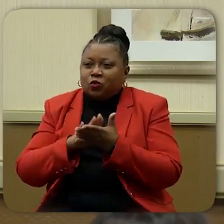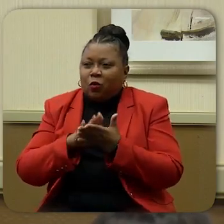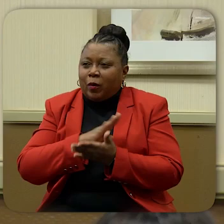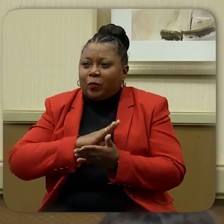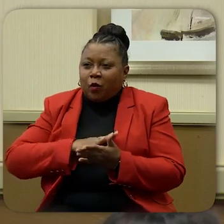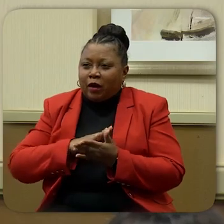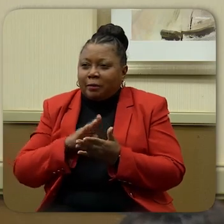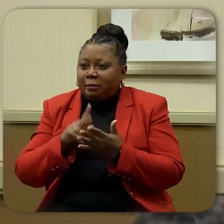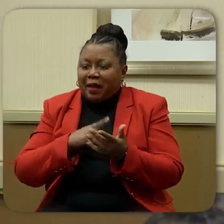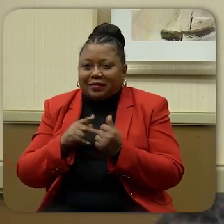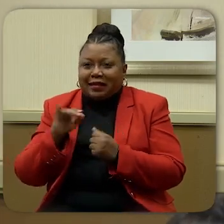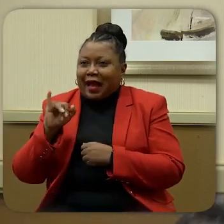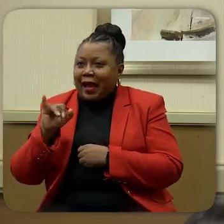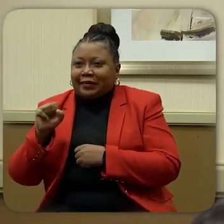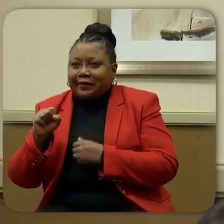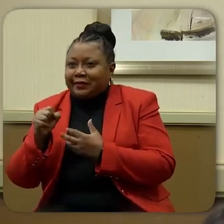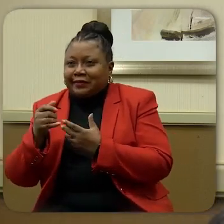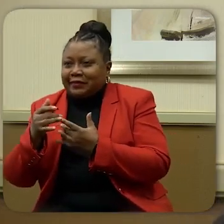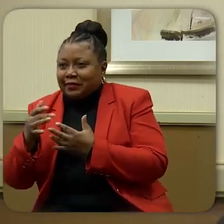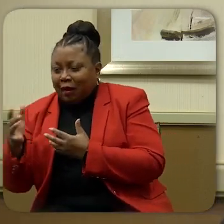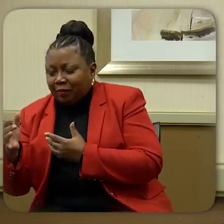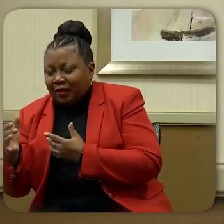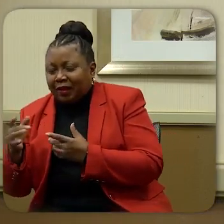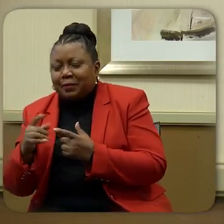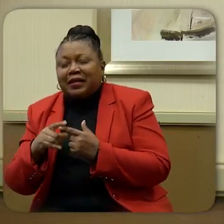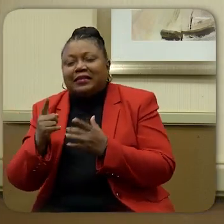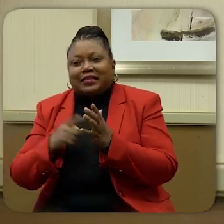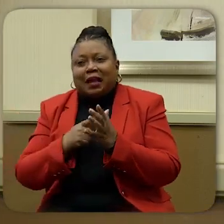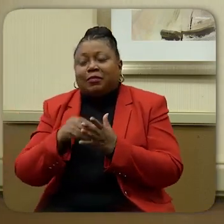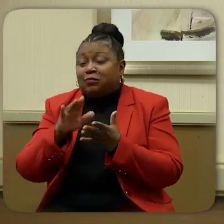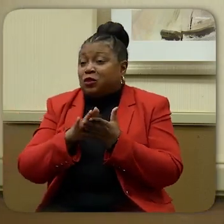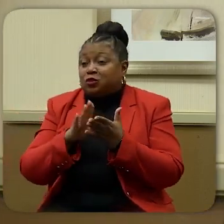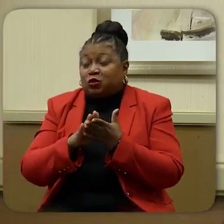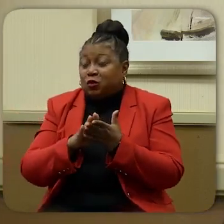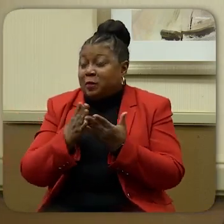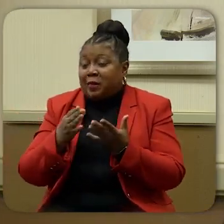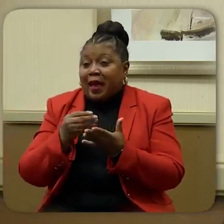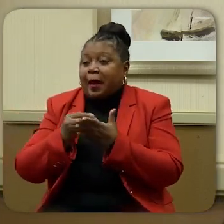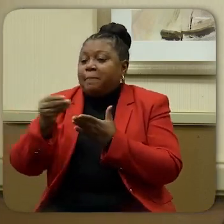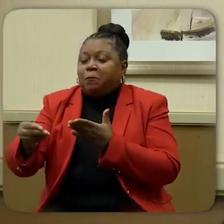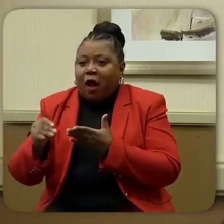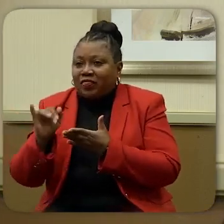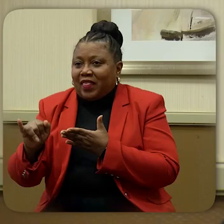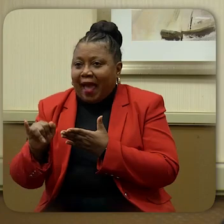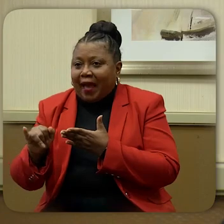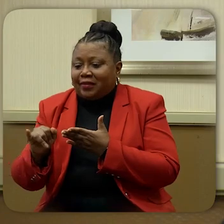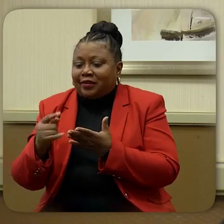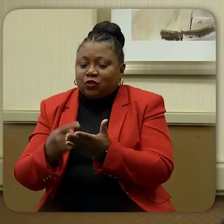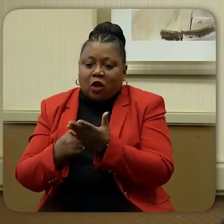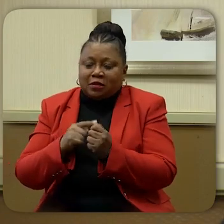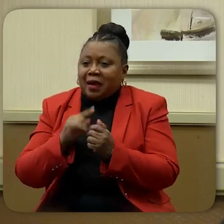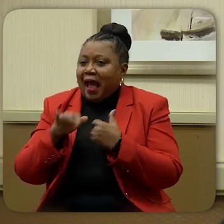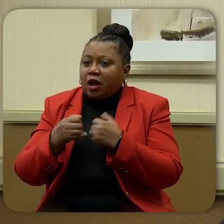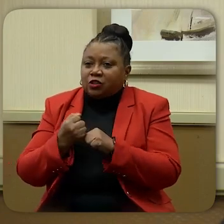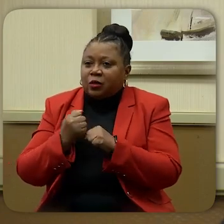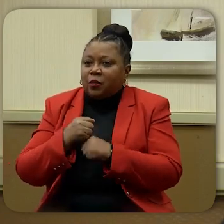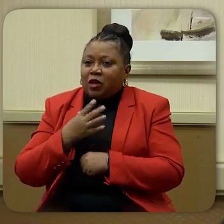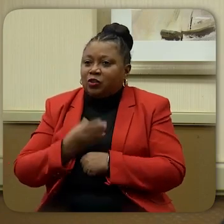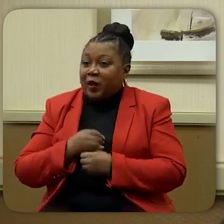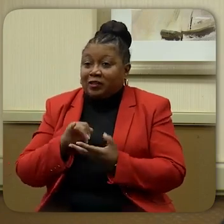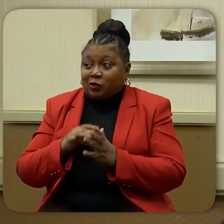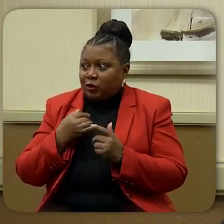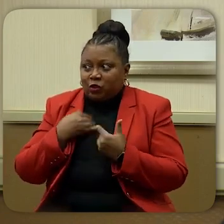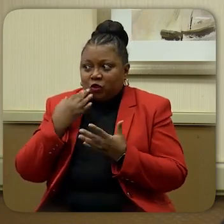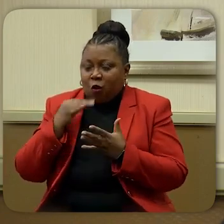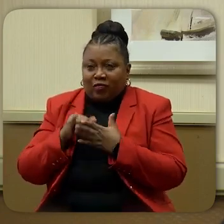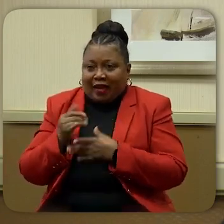IS something. But so sometimes your school may have bought that talks about how to support trans students and you don't